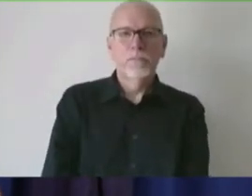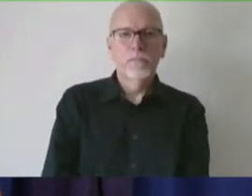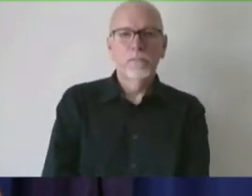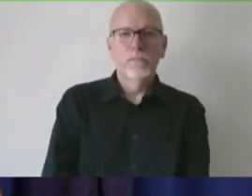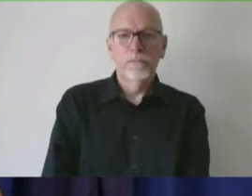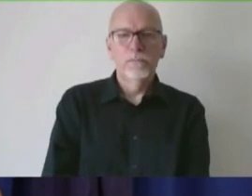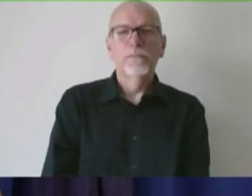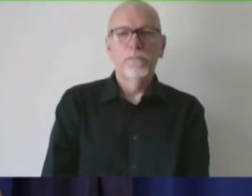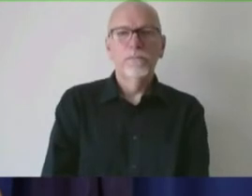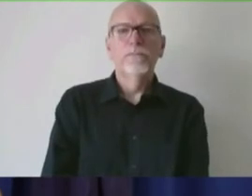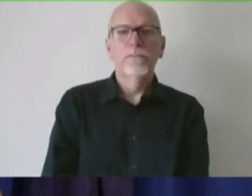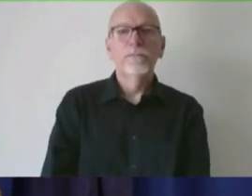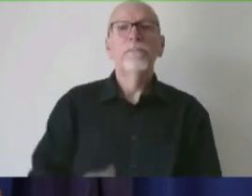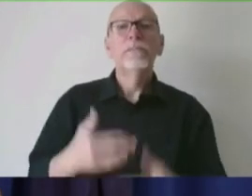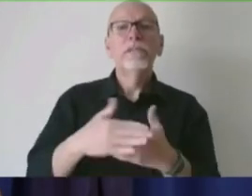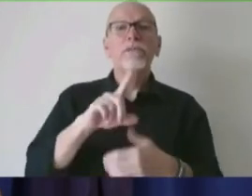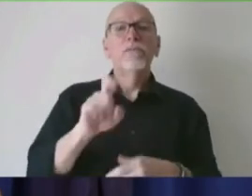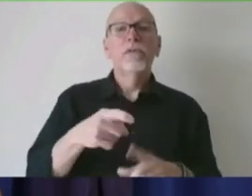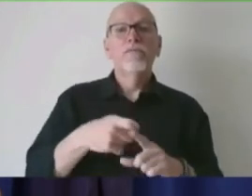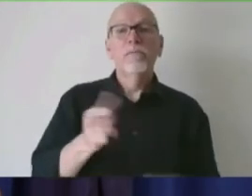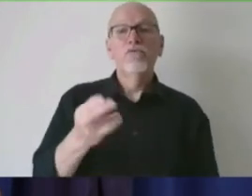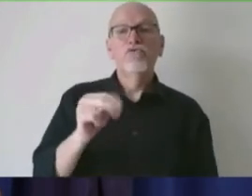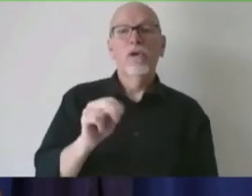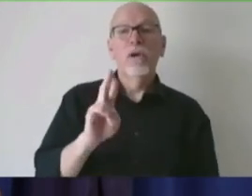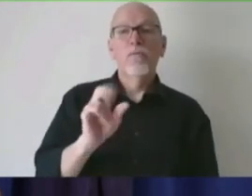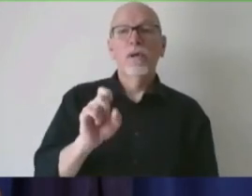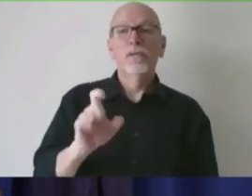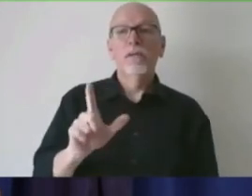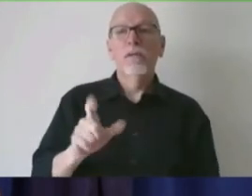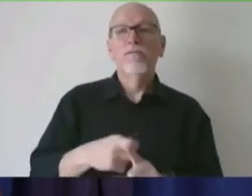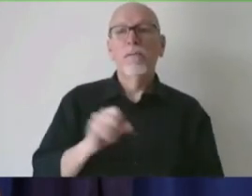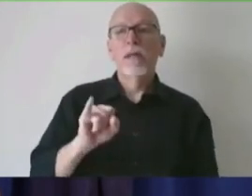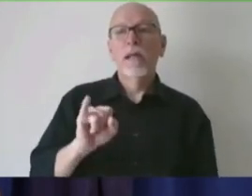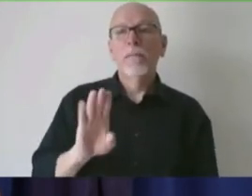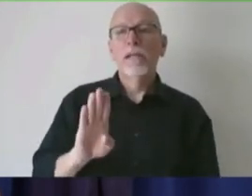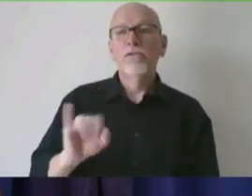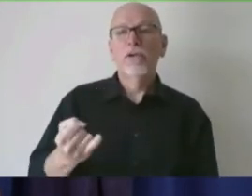Okay, our next question comes from John Russell of the IBJ.